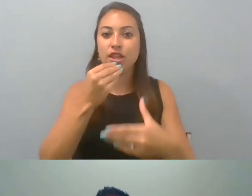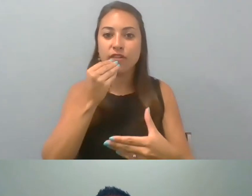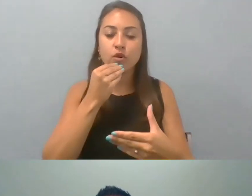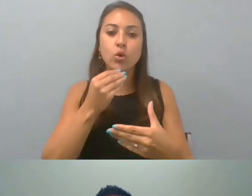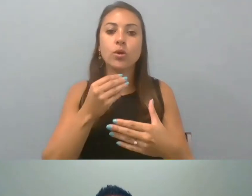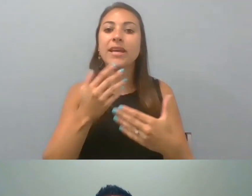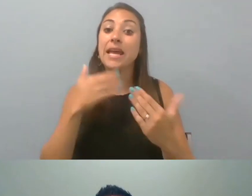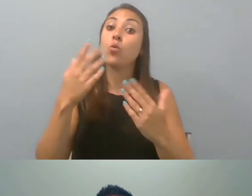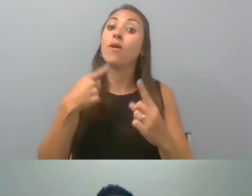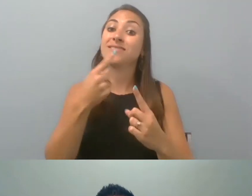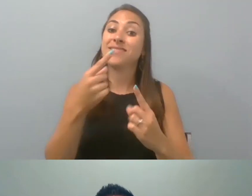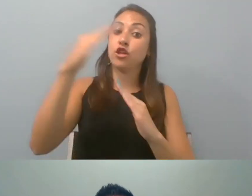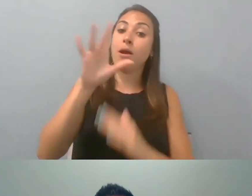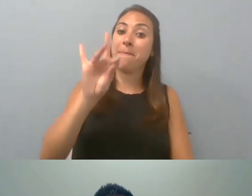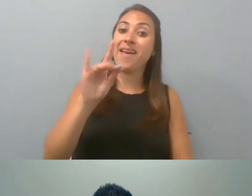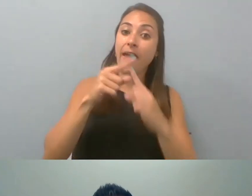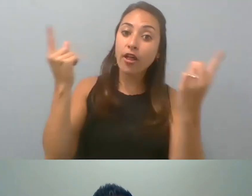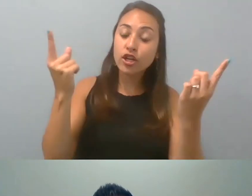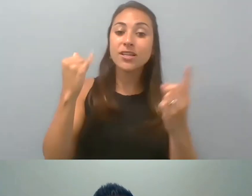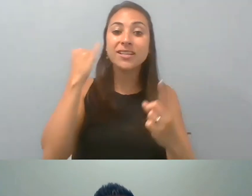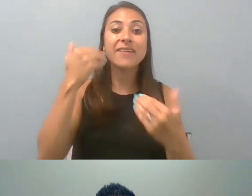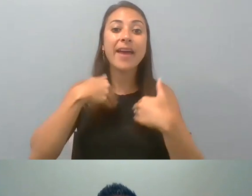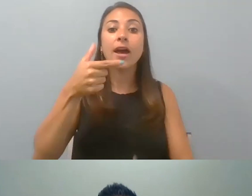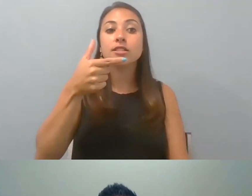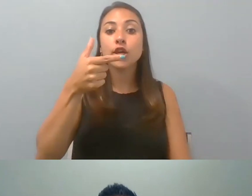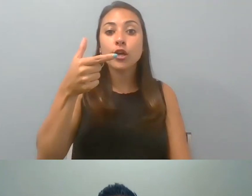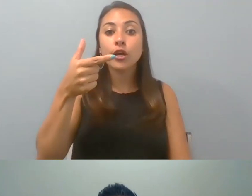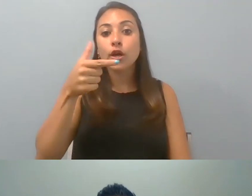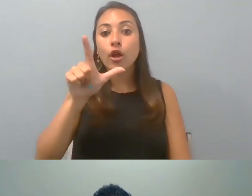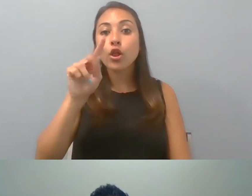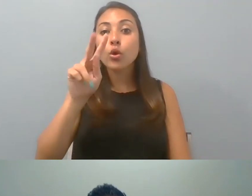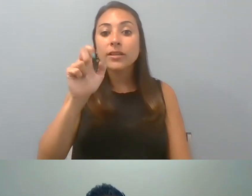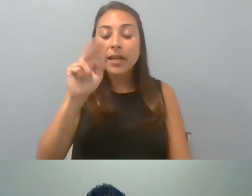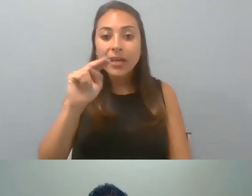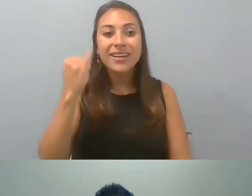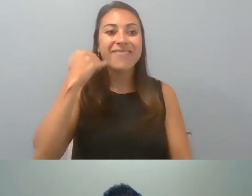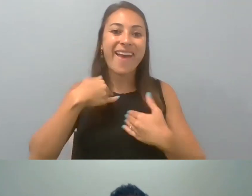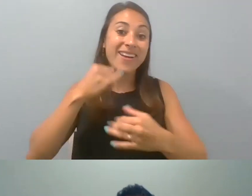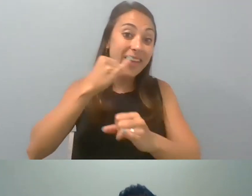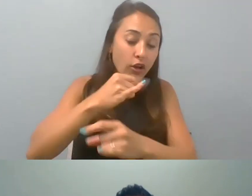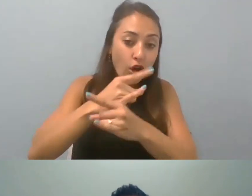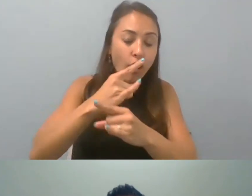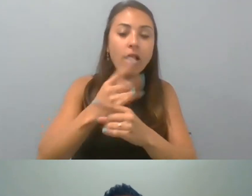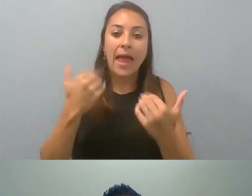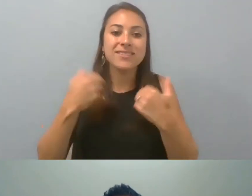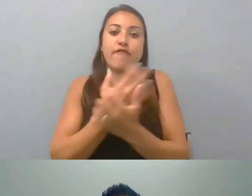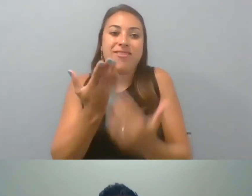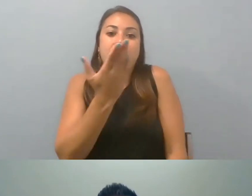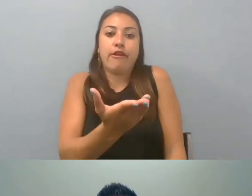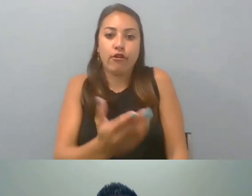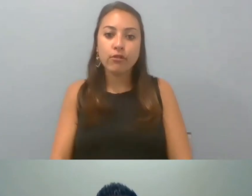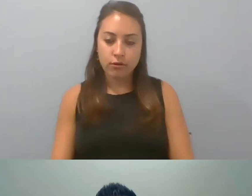8 allergens, if it contains gluten, if it contains alcohol. The nice thing about that site, if you're looking for something in